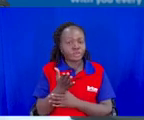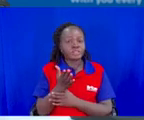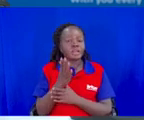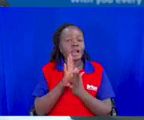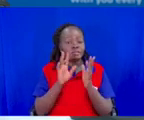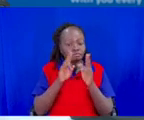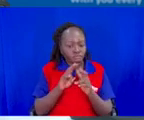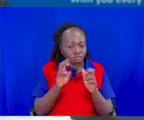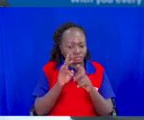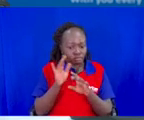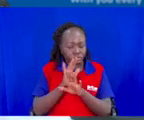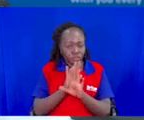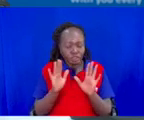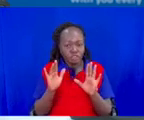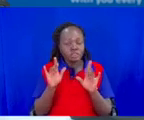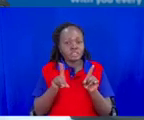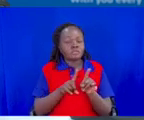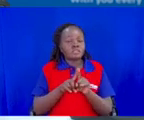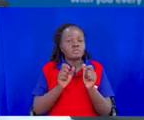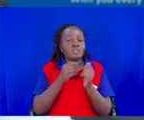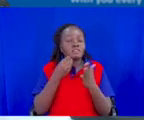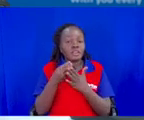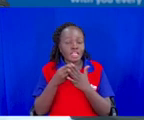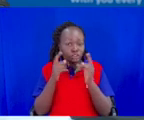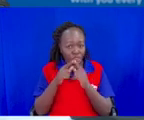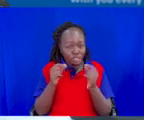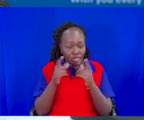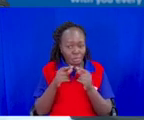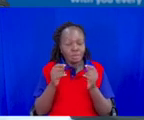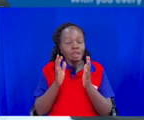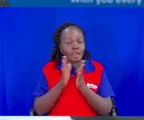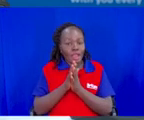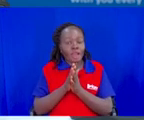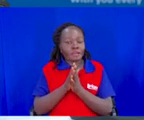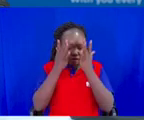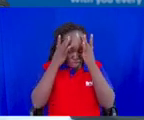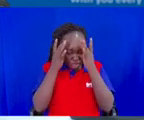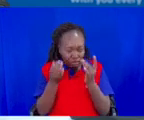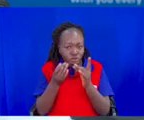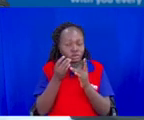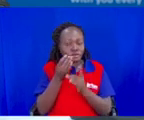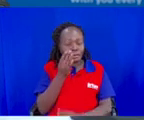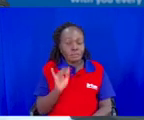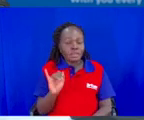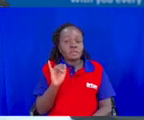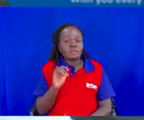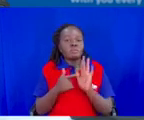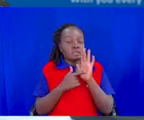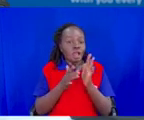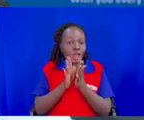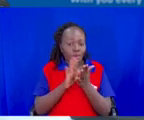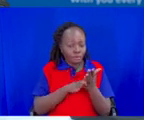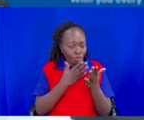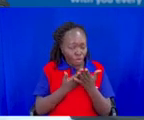seek clarifications with regard to financial statements and the solutions being presented and